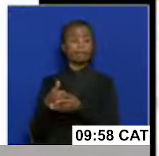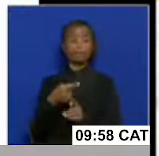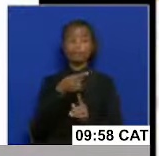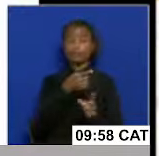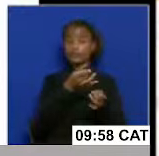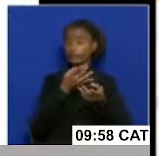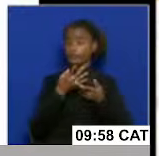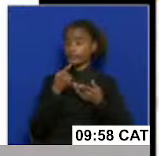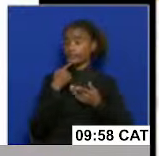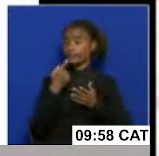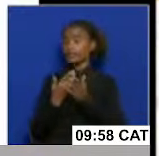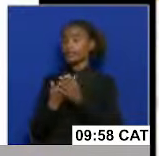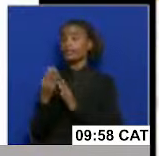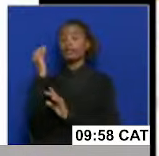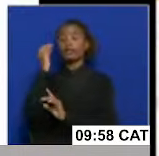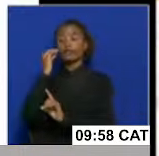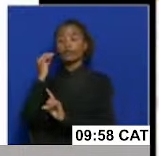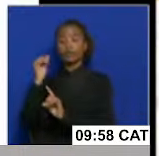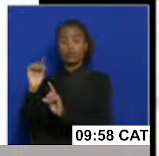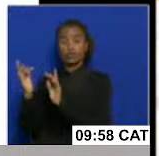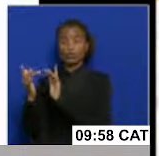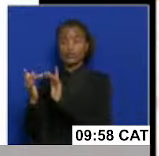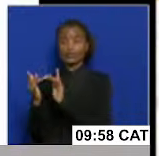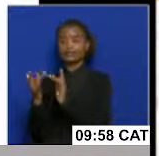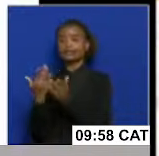together to follow the information received.